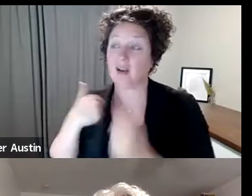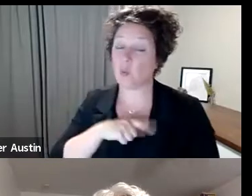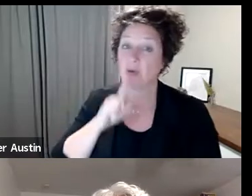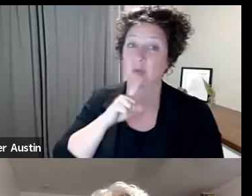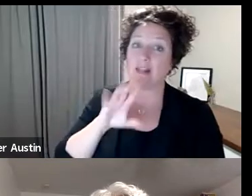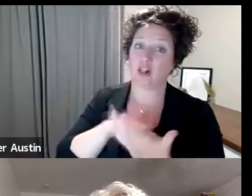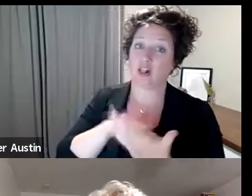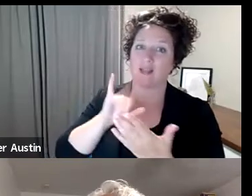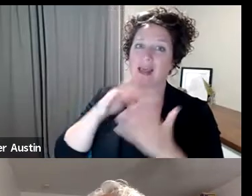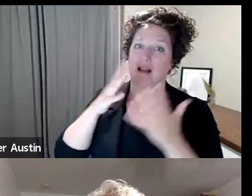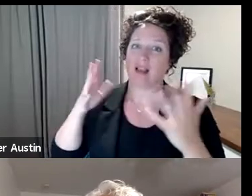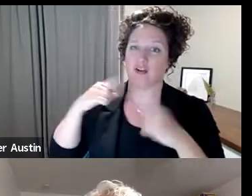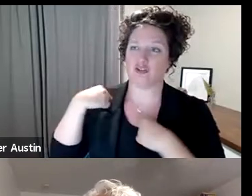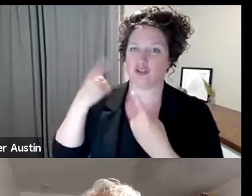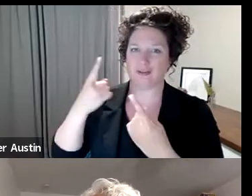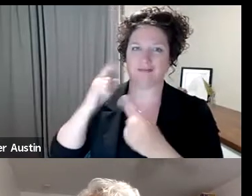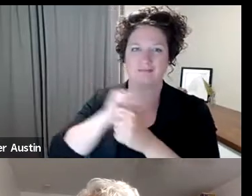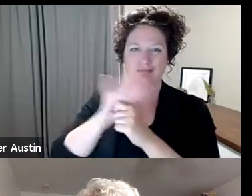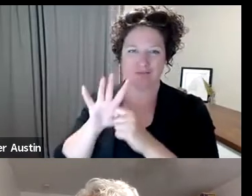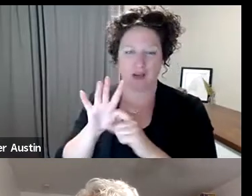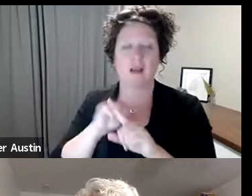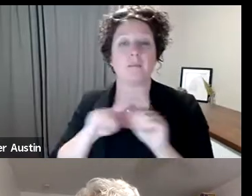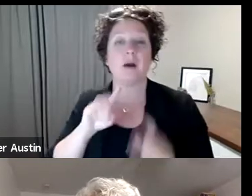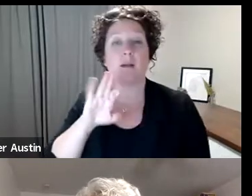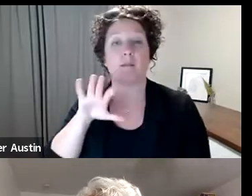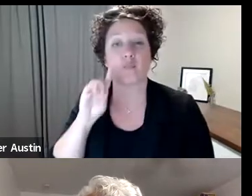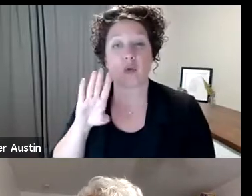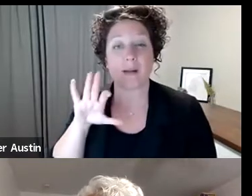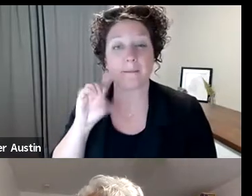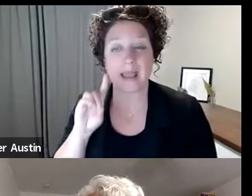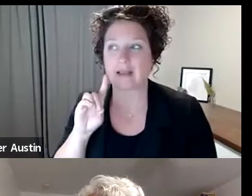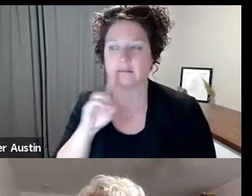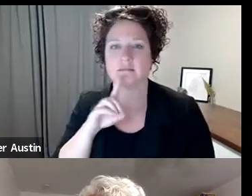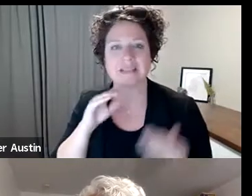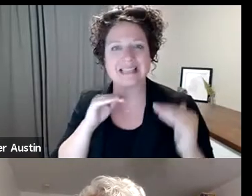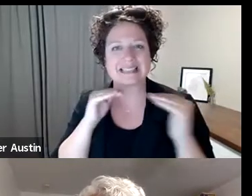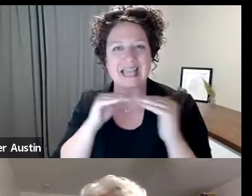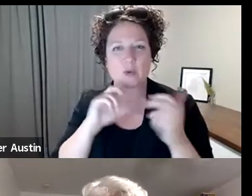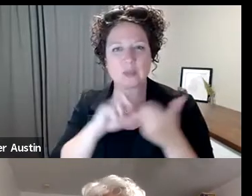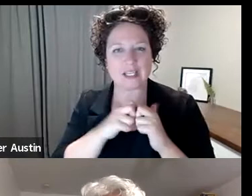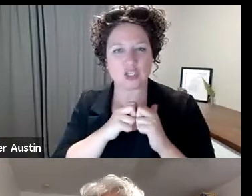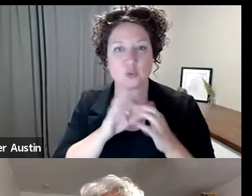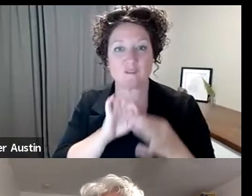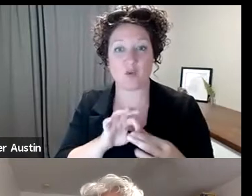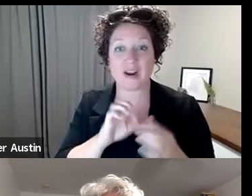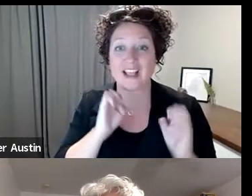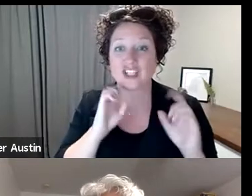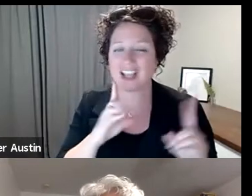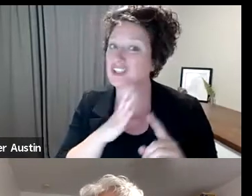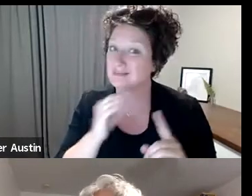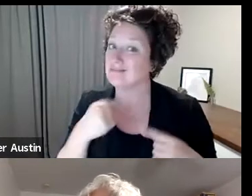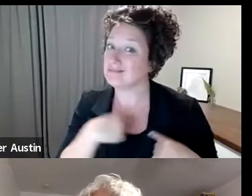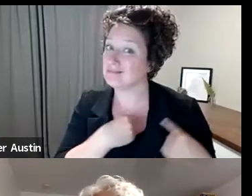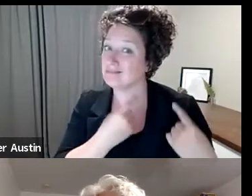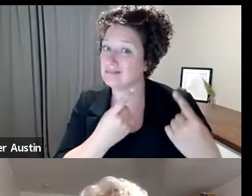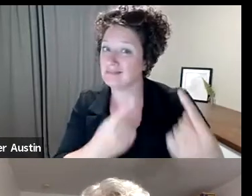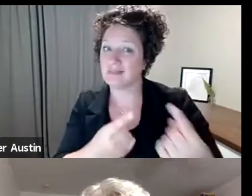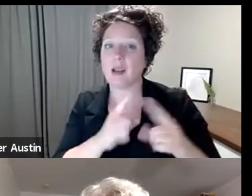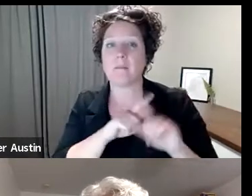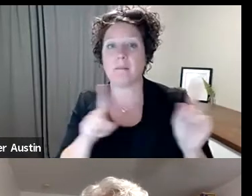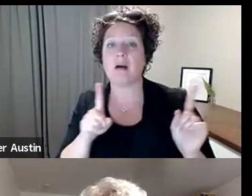course of the last year, right? Broadband was an equity issue in education, and it has been for a long time,